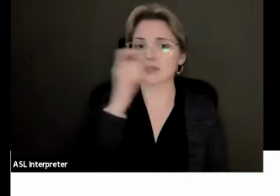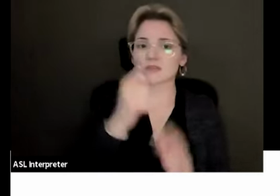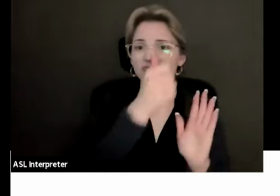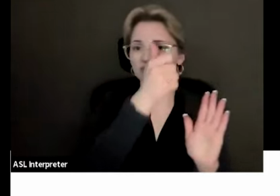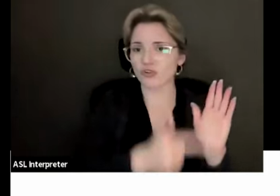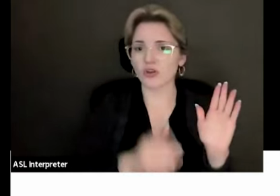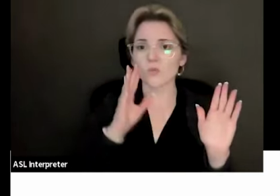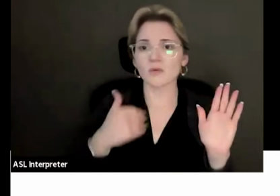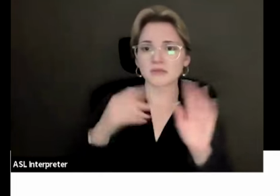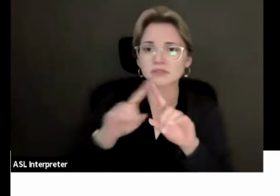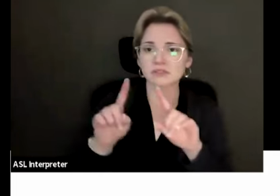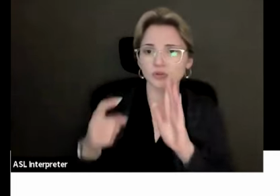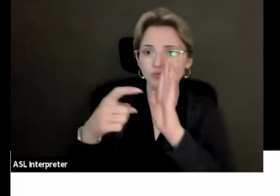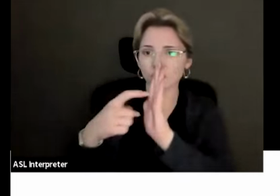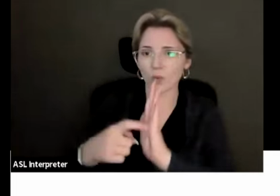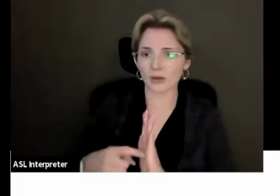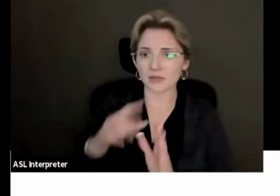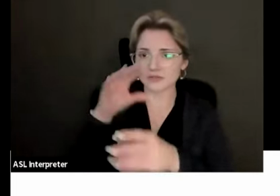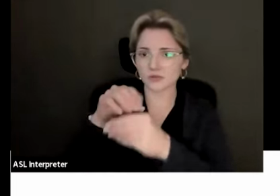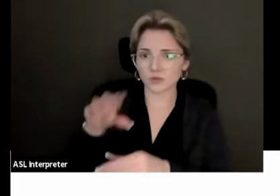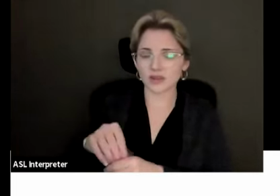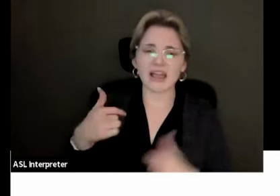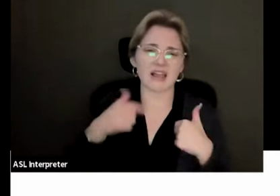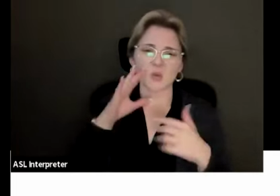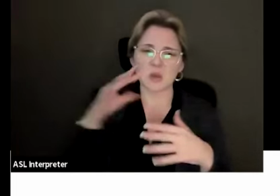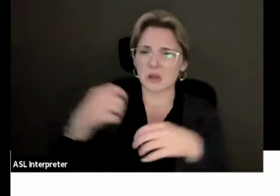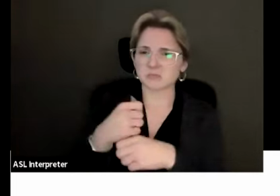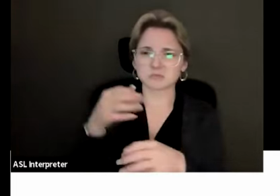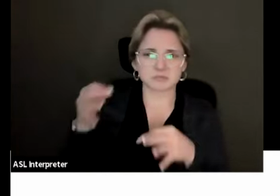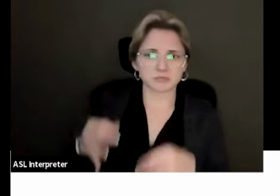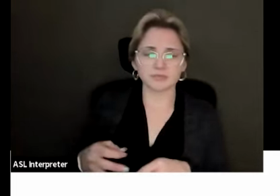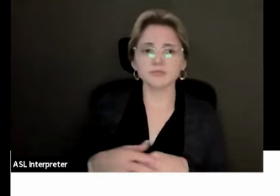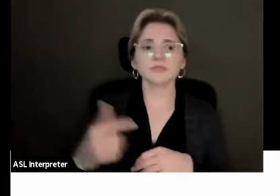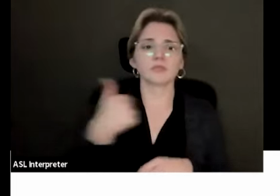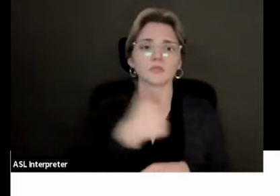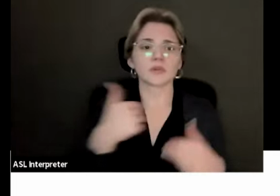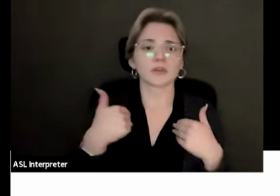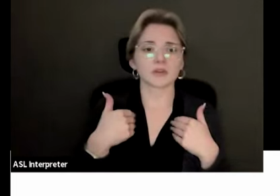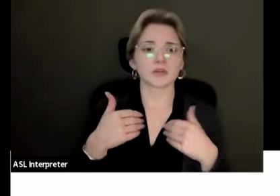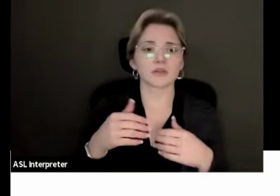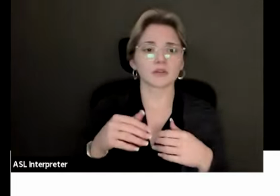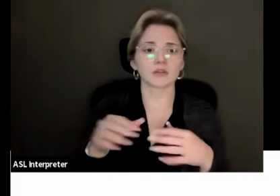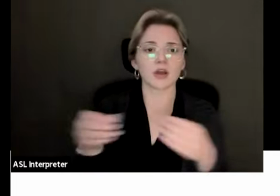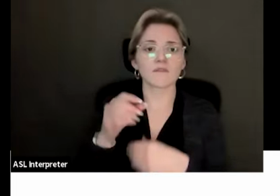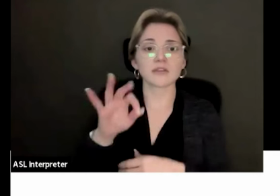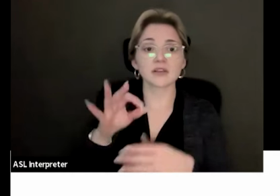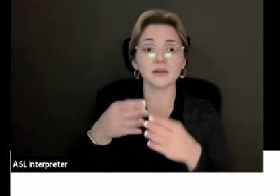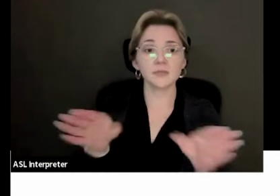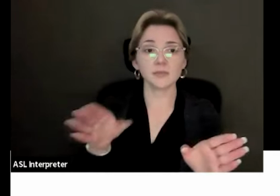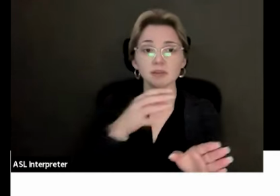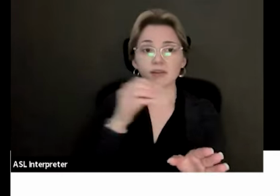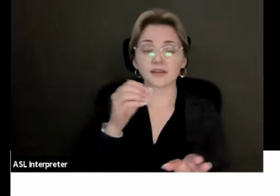these things. So I'm going to talk a little bit about them very briefly. So we have our Office of Public and Indian Housing, and